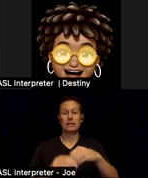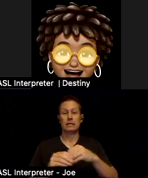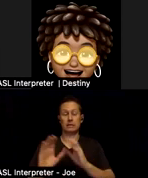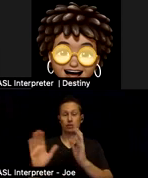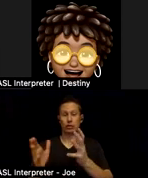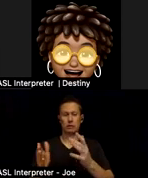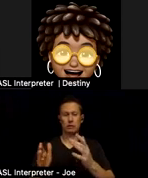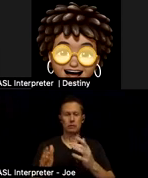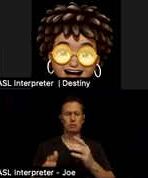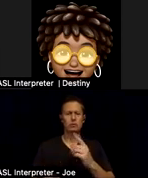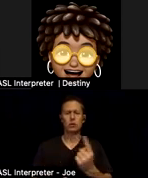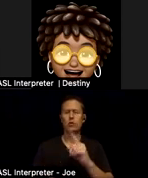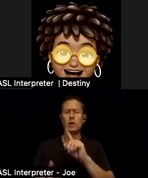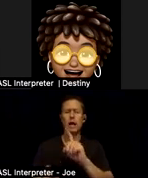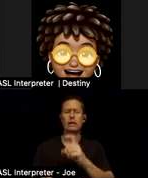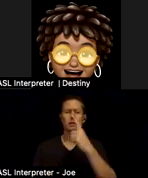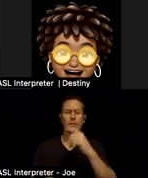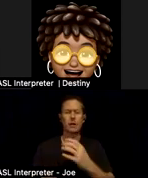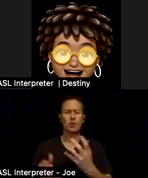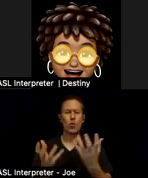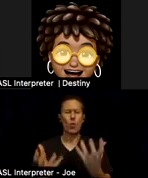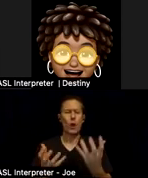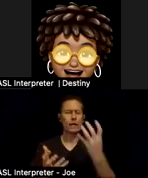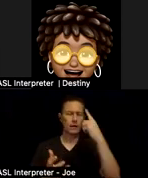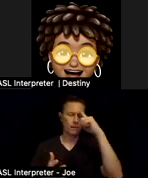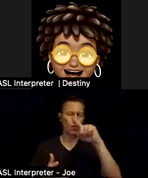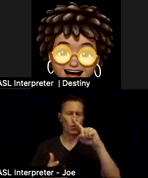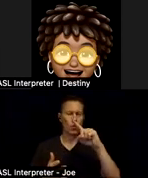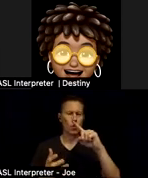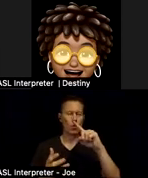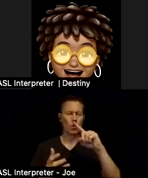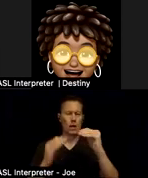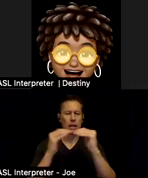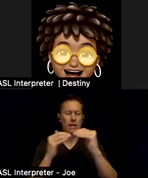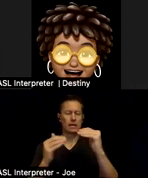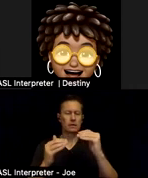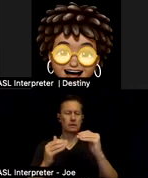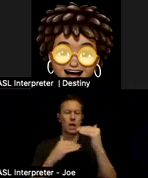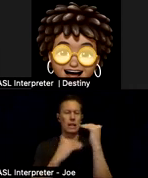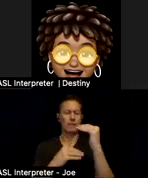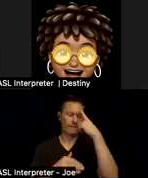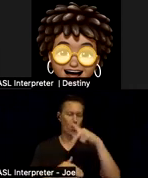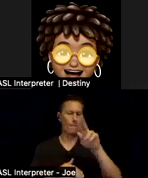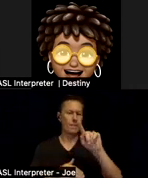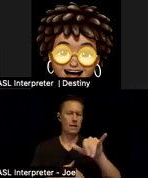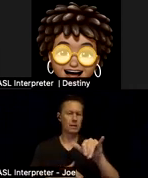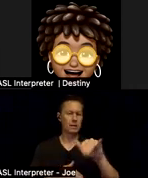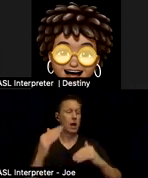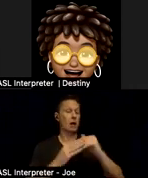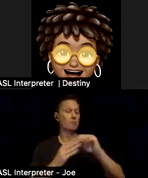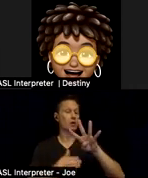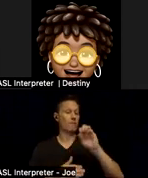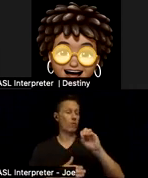weight for the putty. I heard Trevyn mention up to 40 pounds. Safety Proof sells